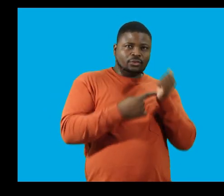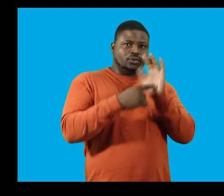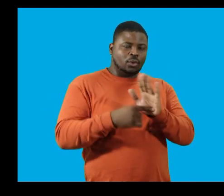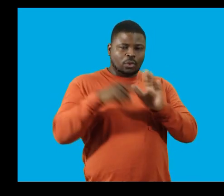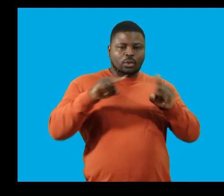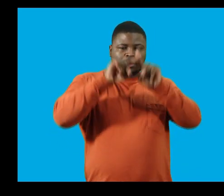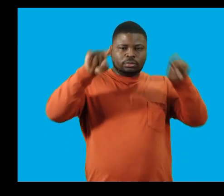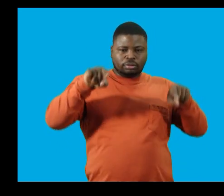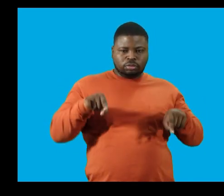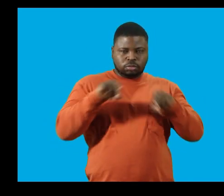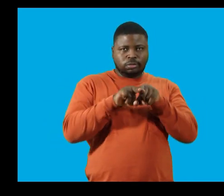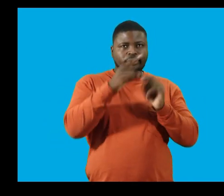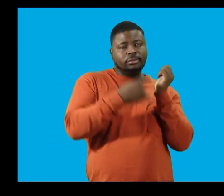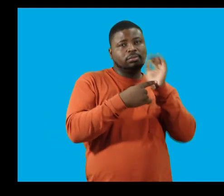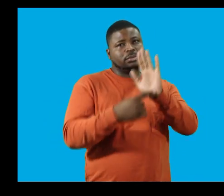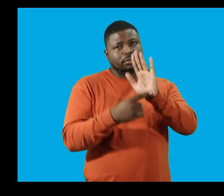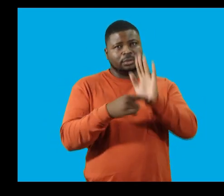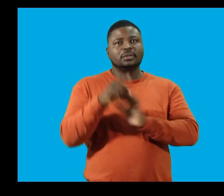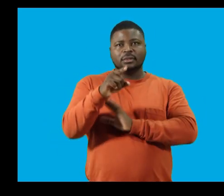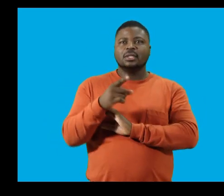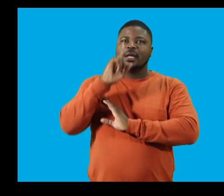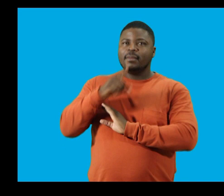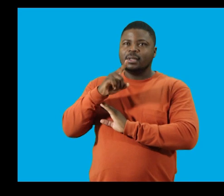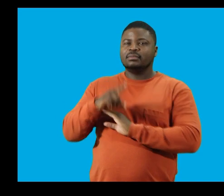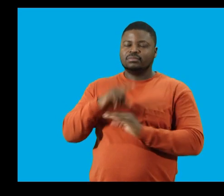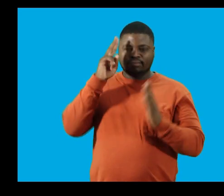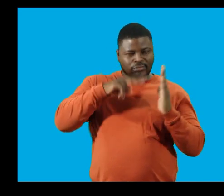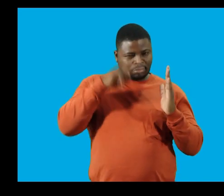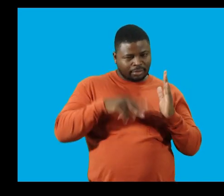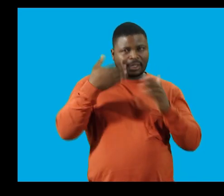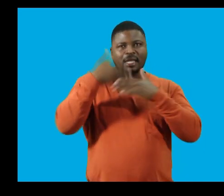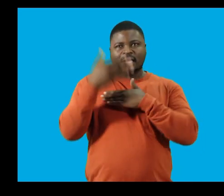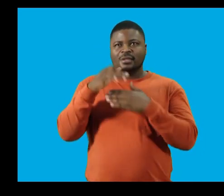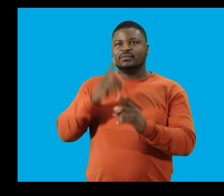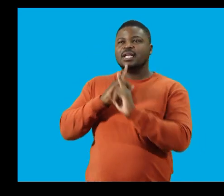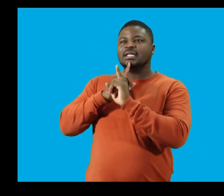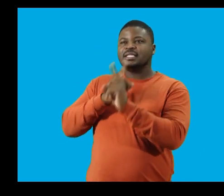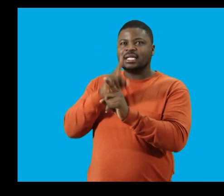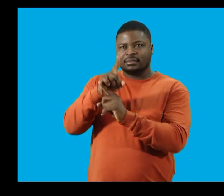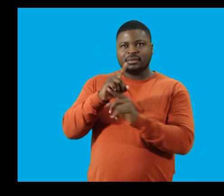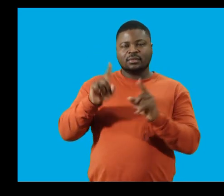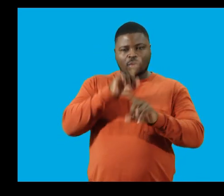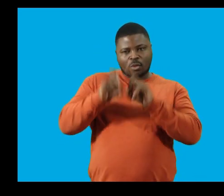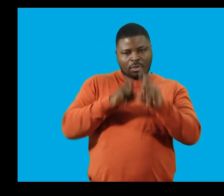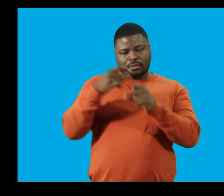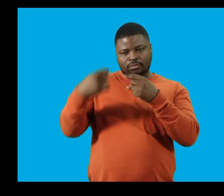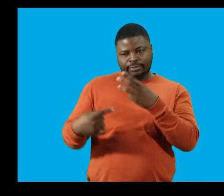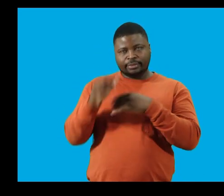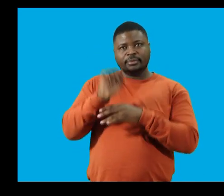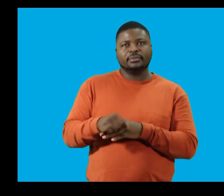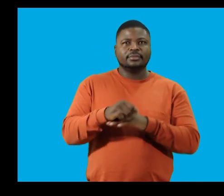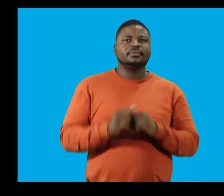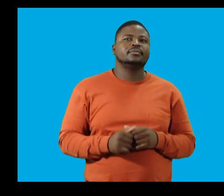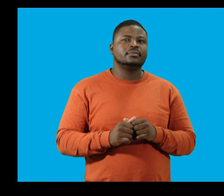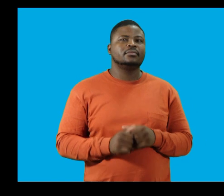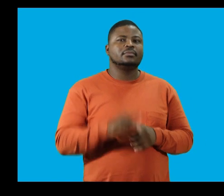below. Study it and answer the questions that follow. So, what is